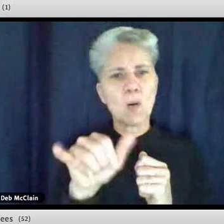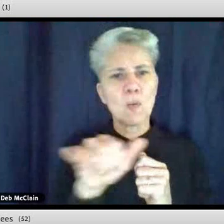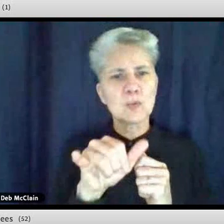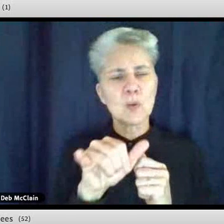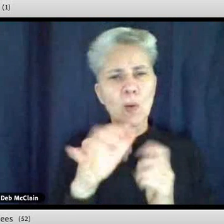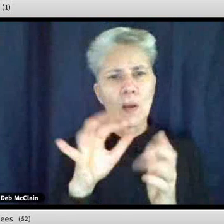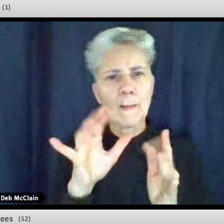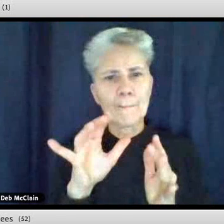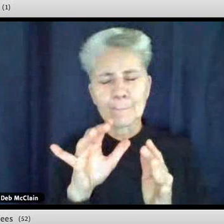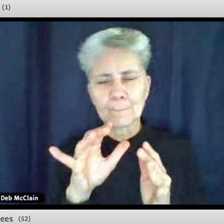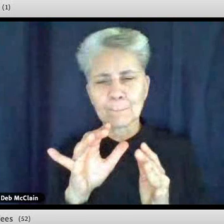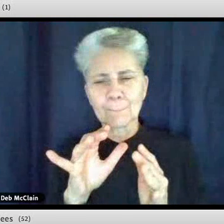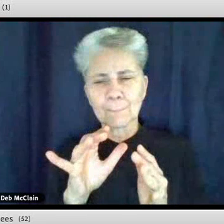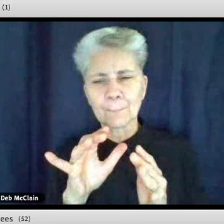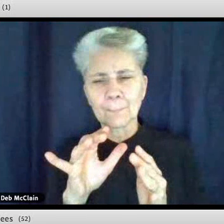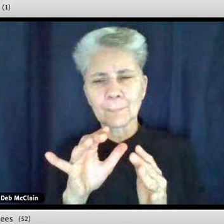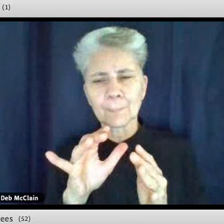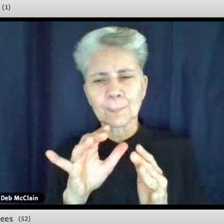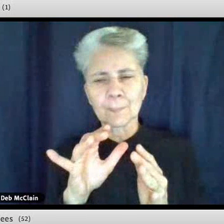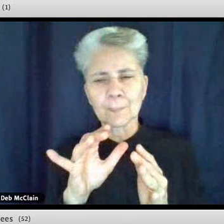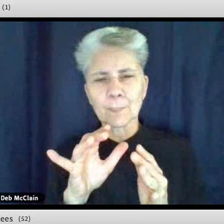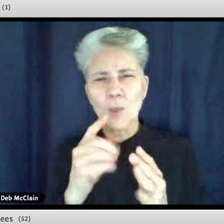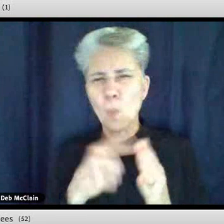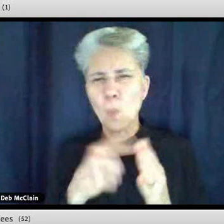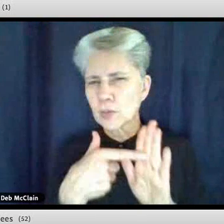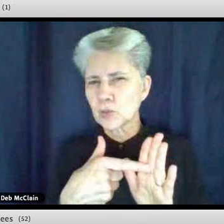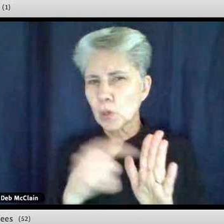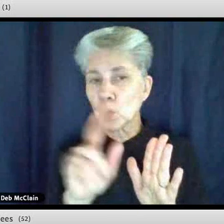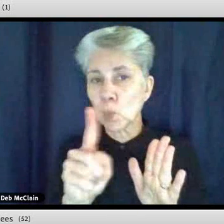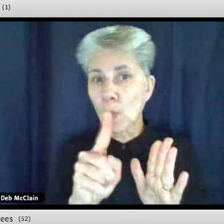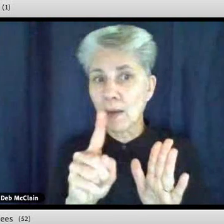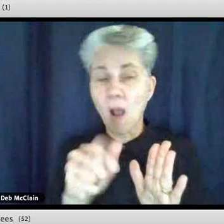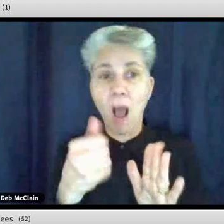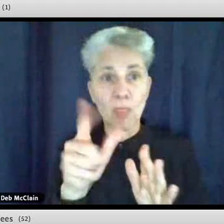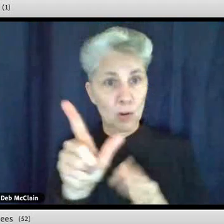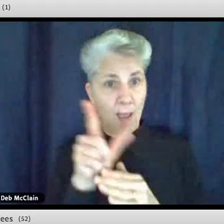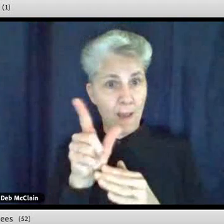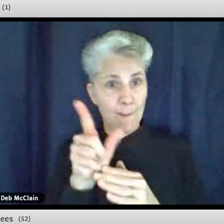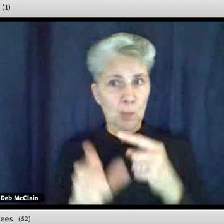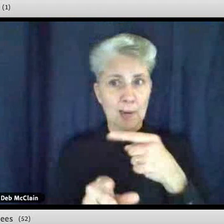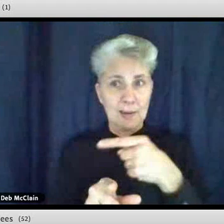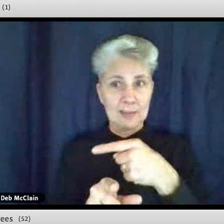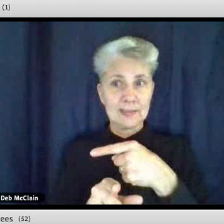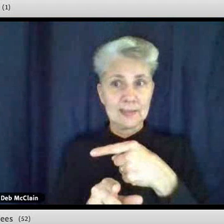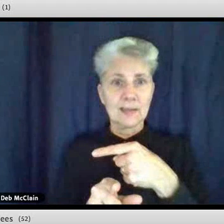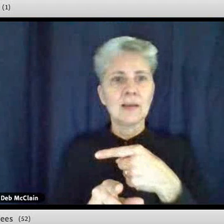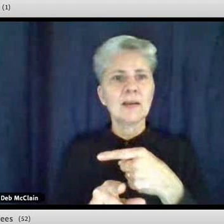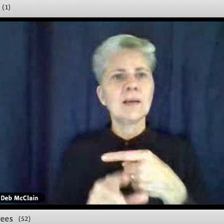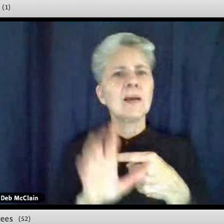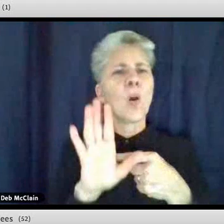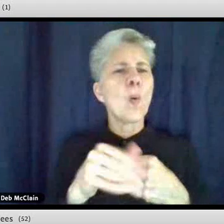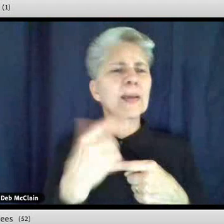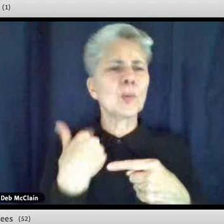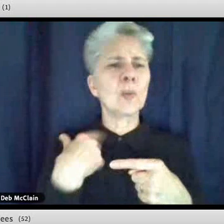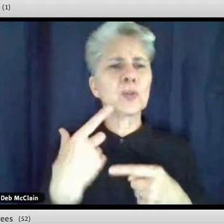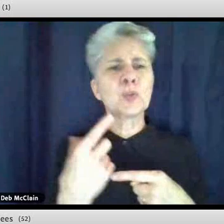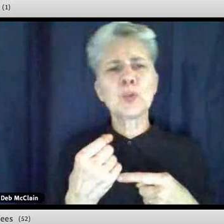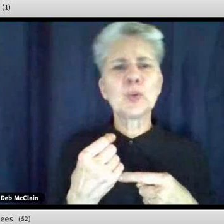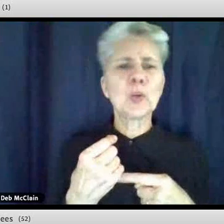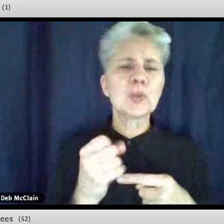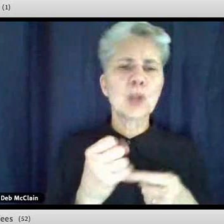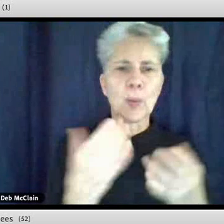There is also the one I wanted to show you where other libraries are trying to help other